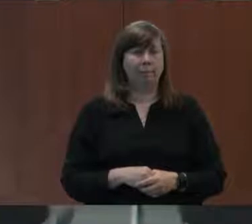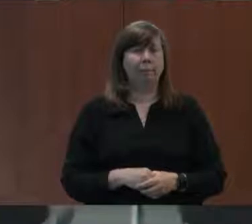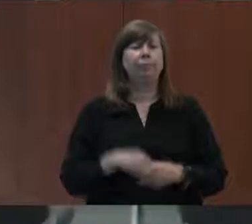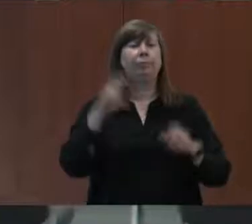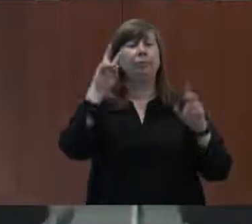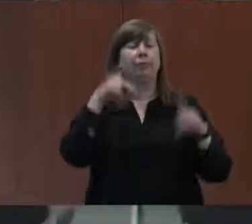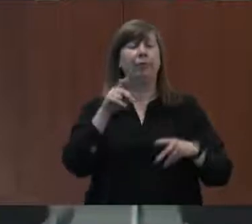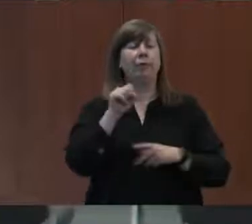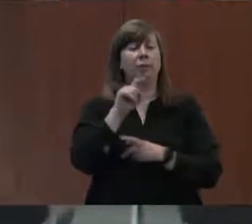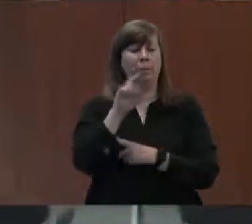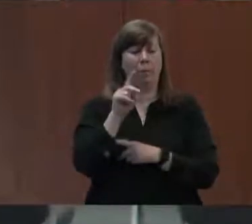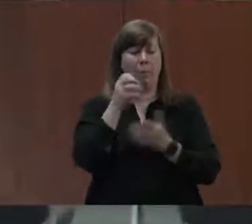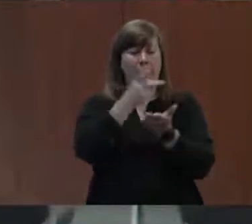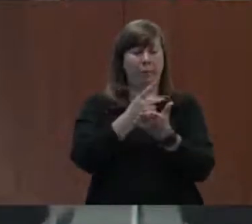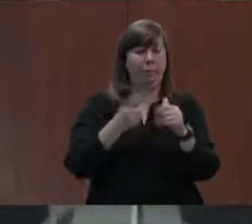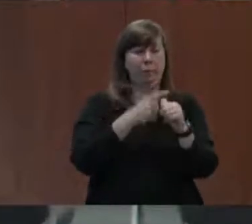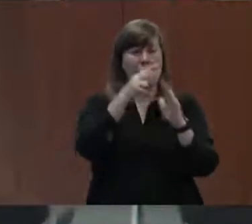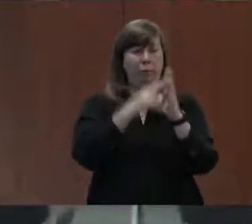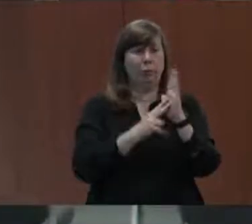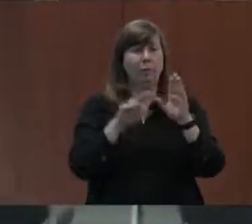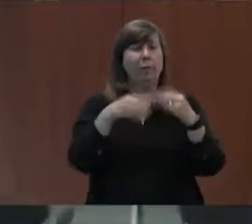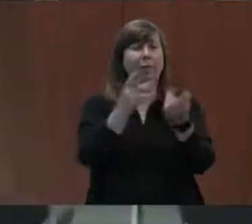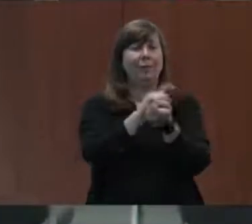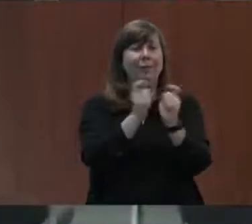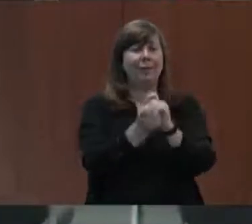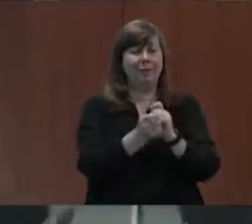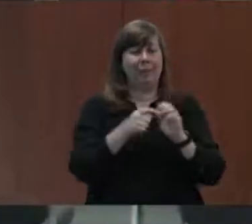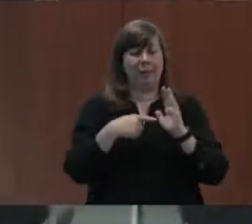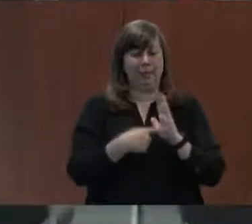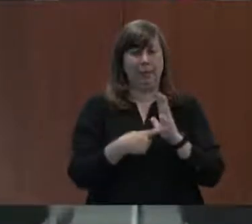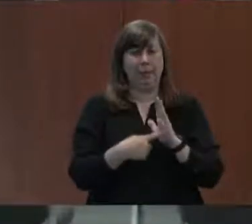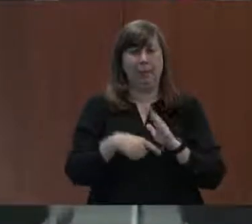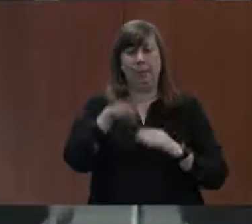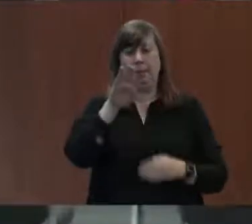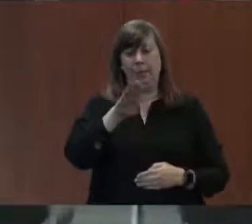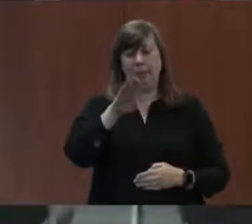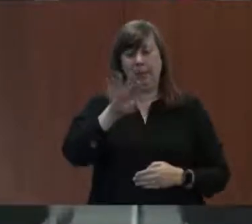Vice President Stauffer, I move to approve the first reading of proposed changes to Exhibit